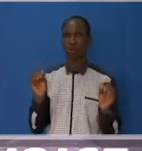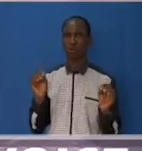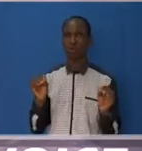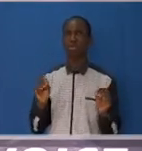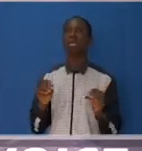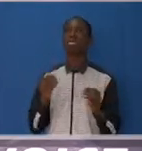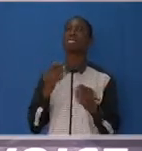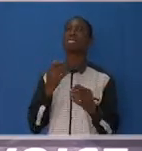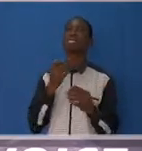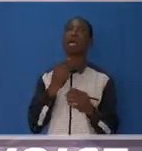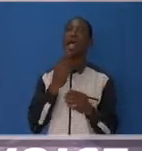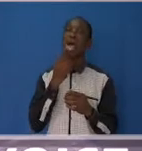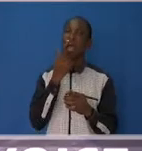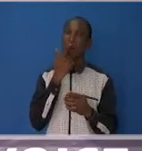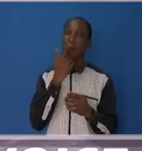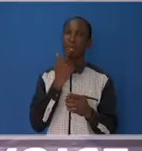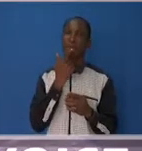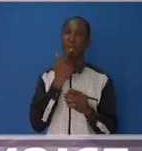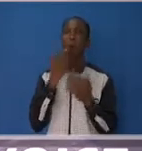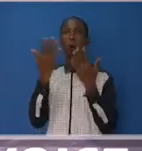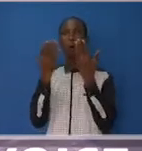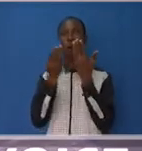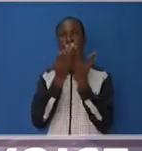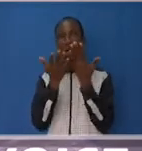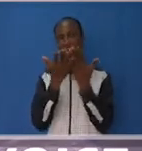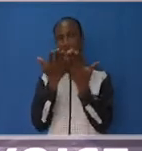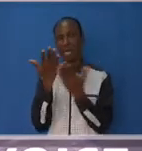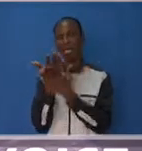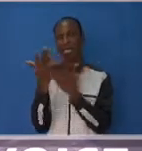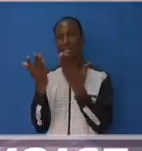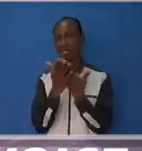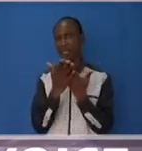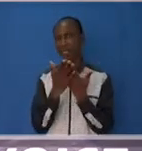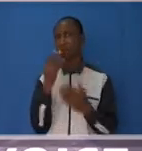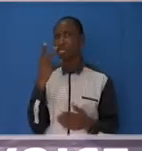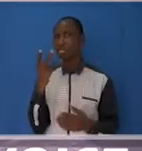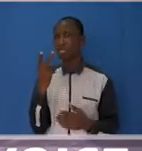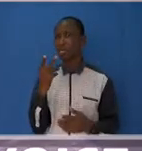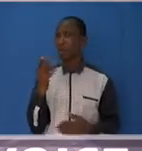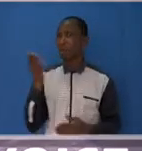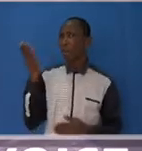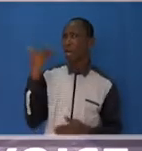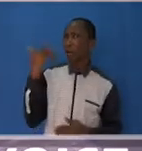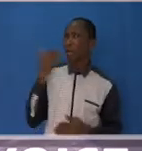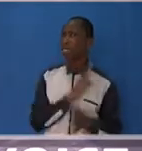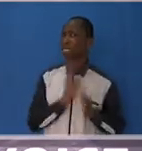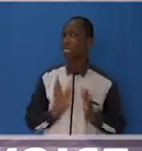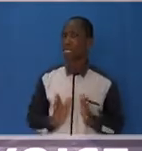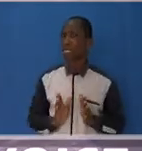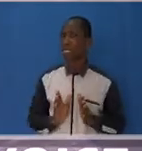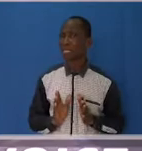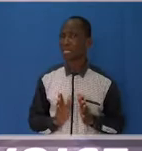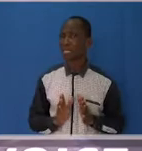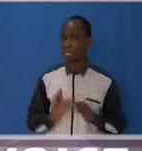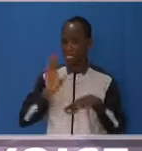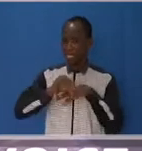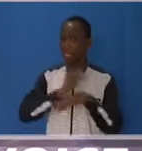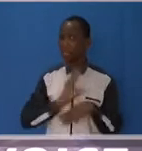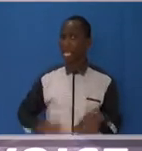ose ya no fafa enti unim e kristofo edi nkan wo kristo na safo mu no a wo tena